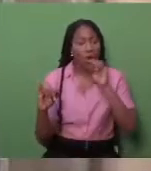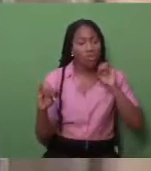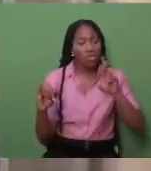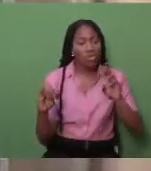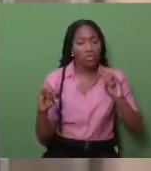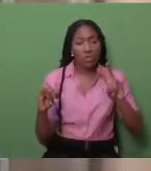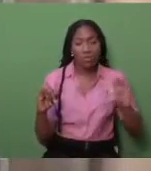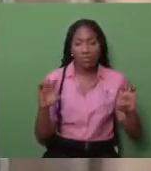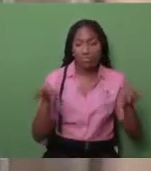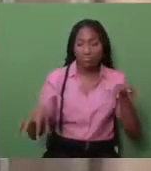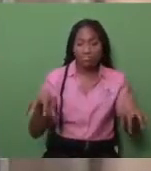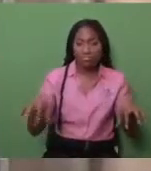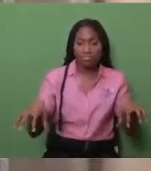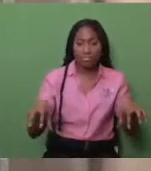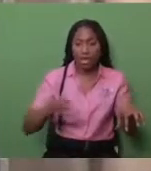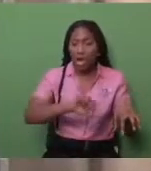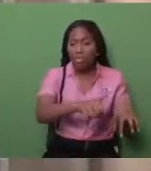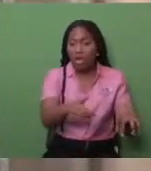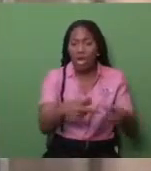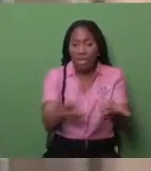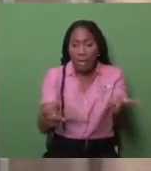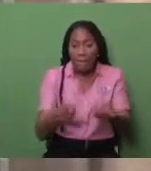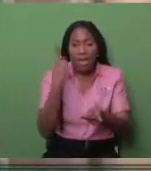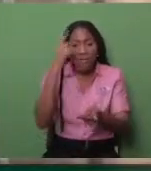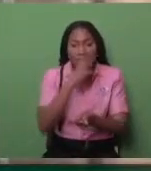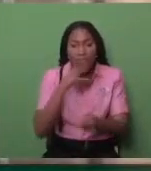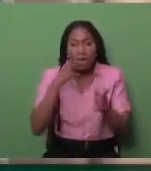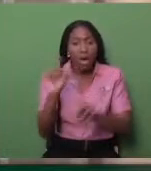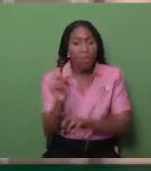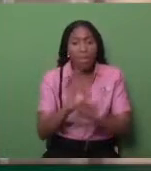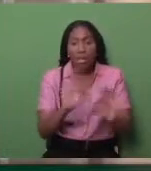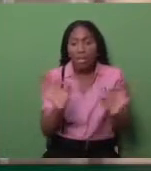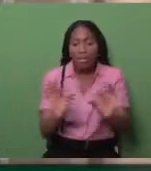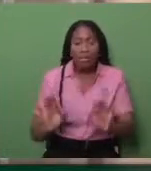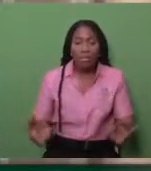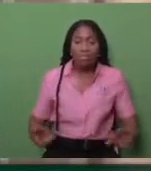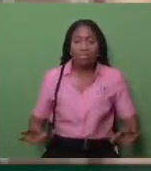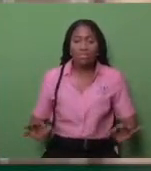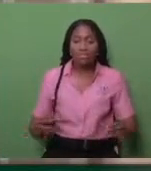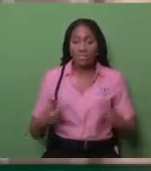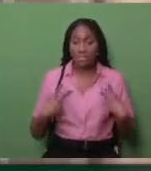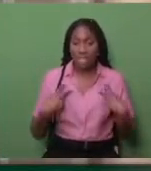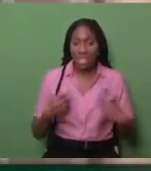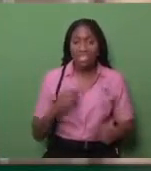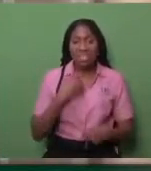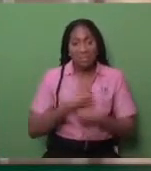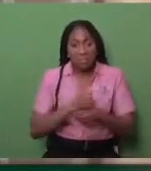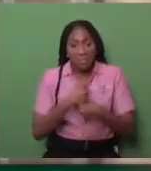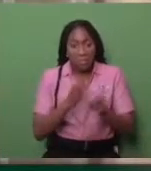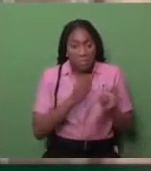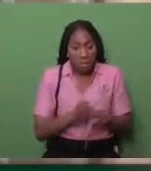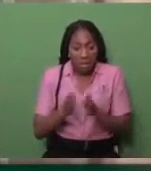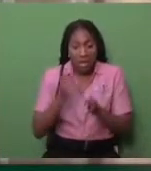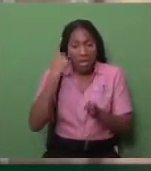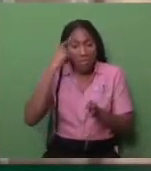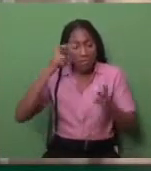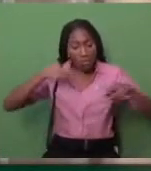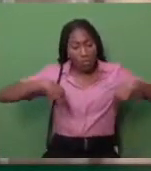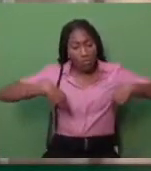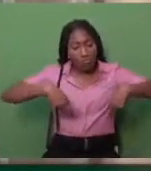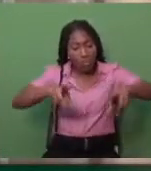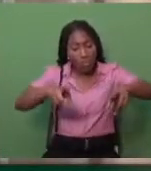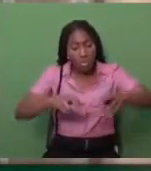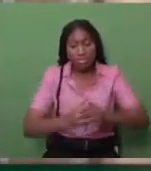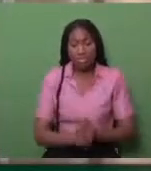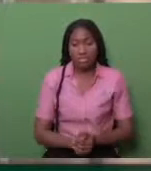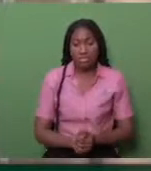repair program to cover 80 kilometers of road excluded the entire south and central part